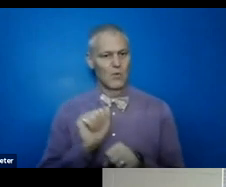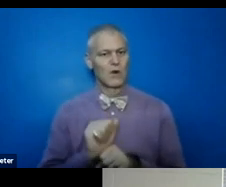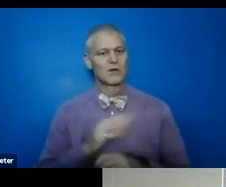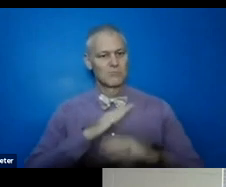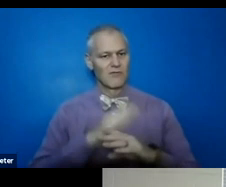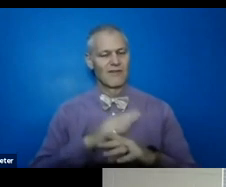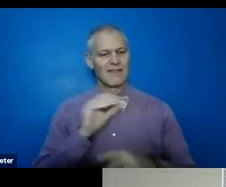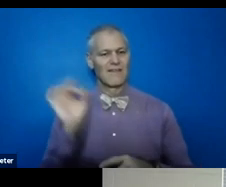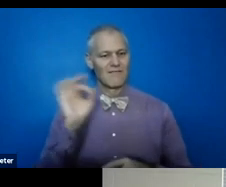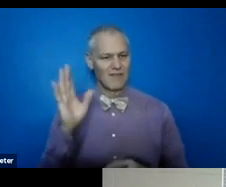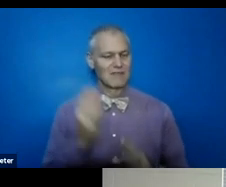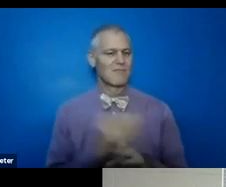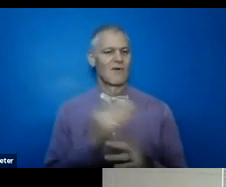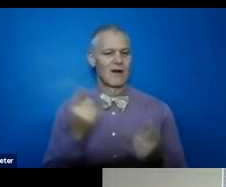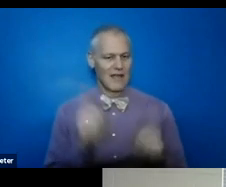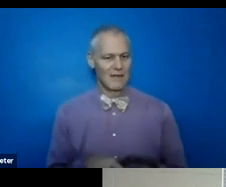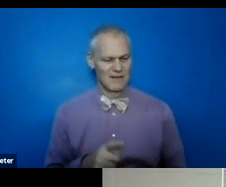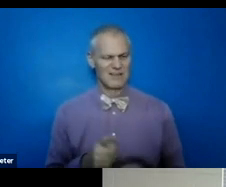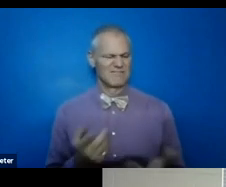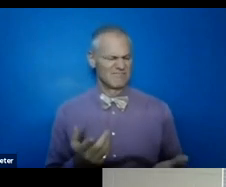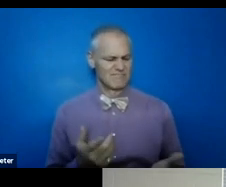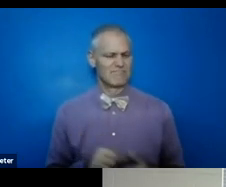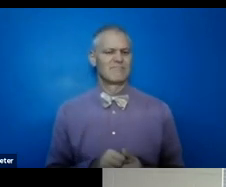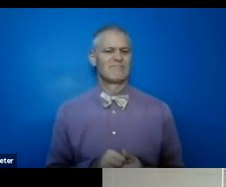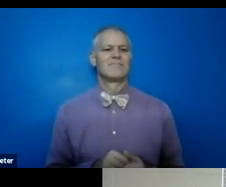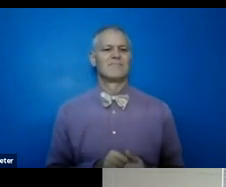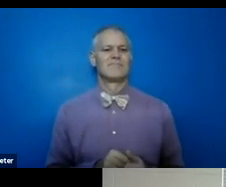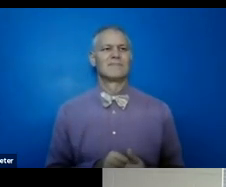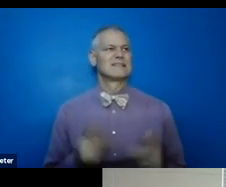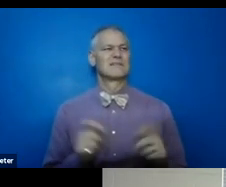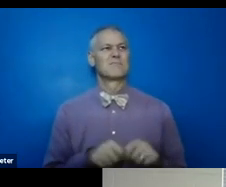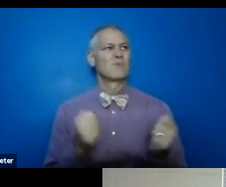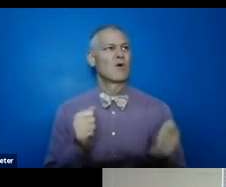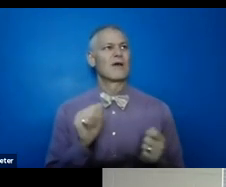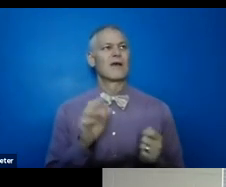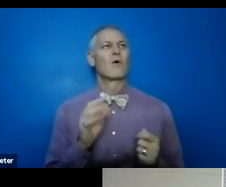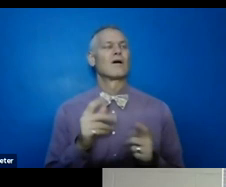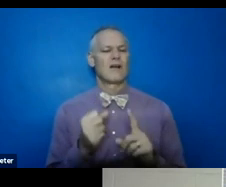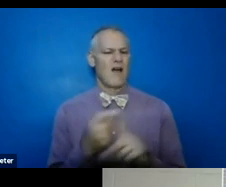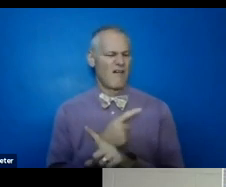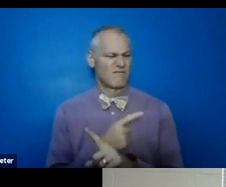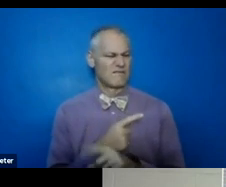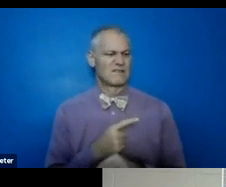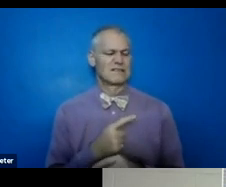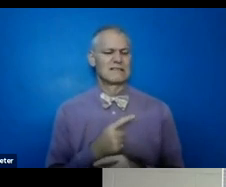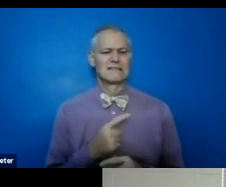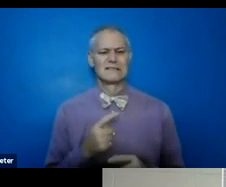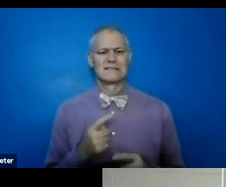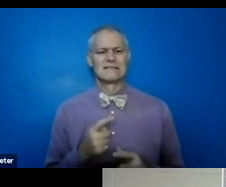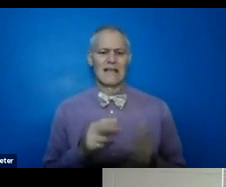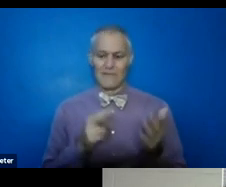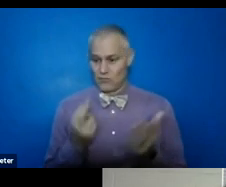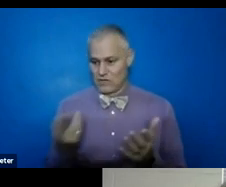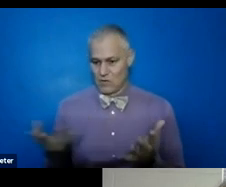this violence before it happened. And just something is a little bit broken or just off when like we have resources